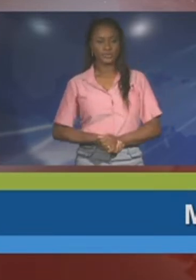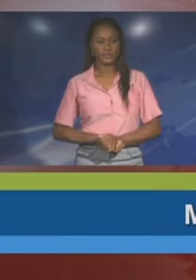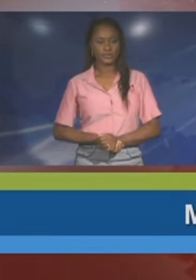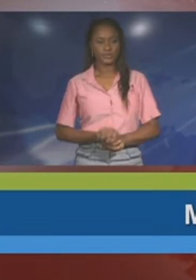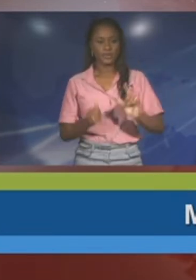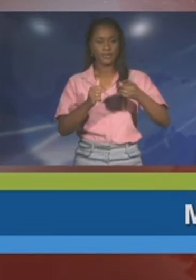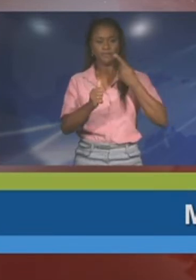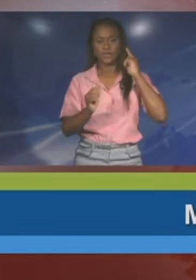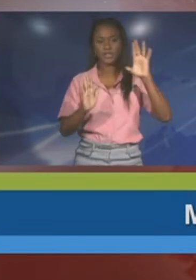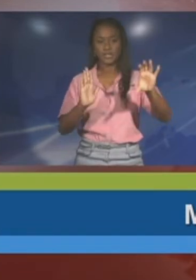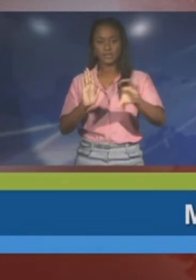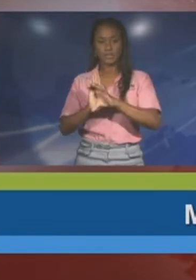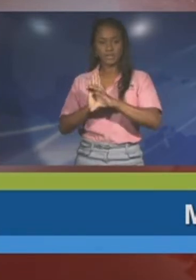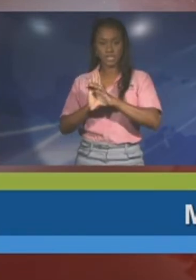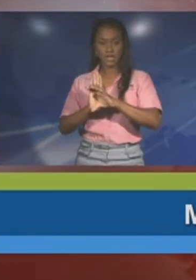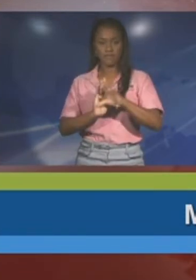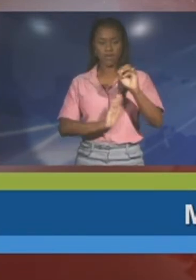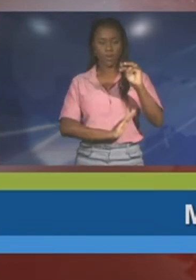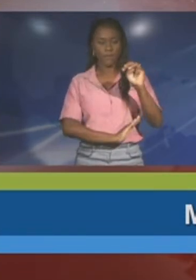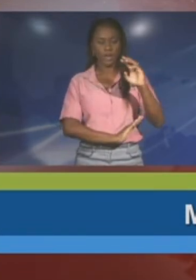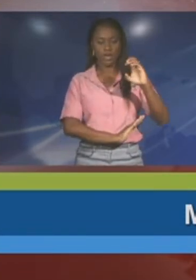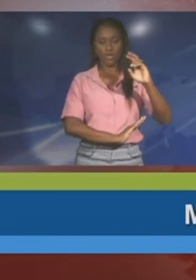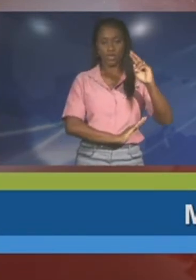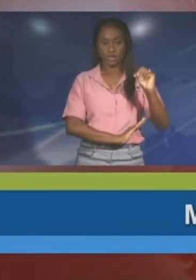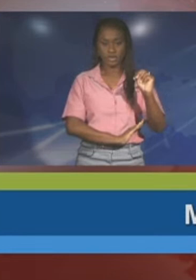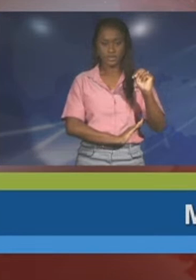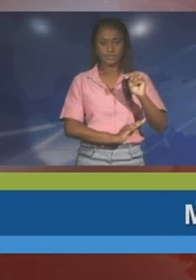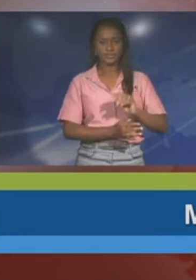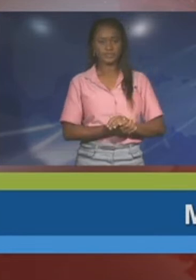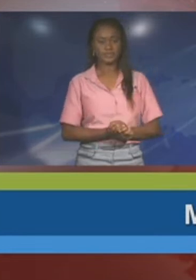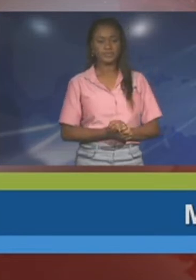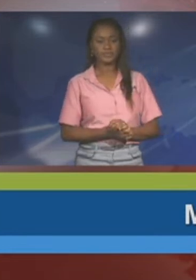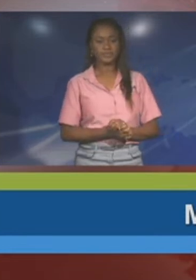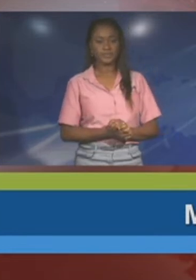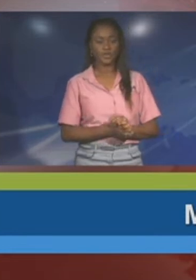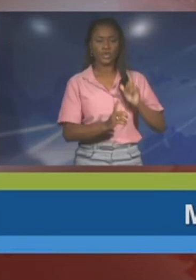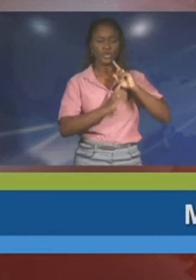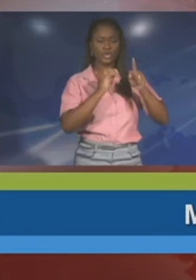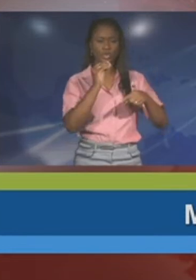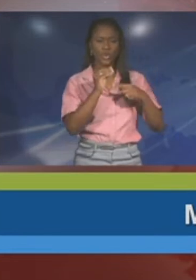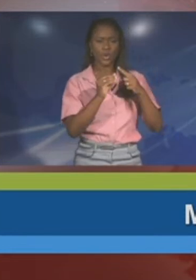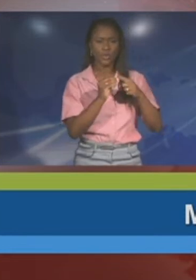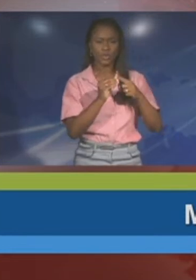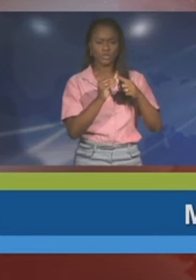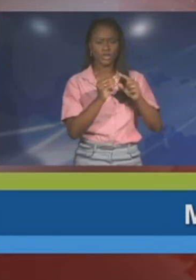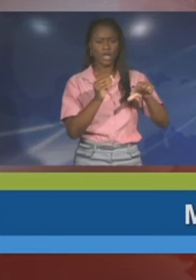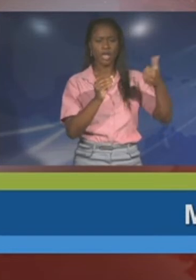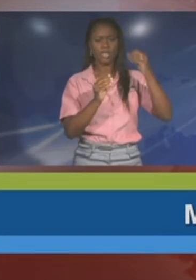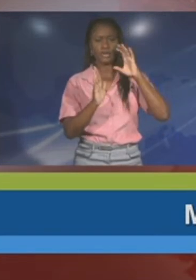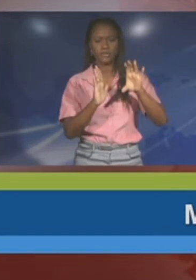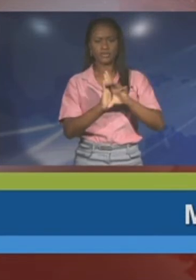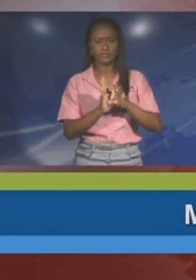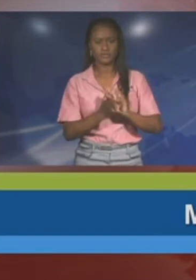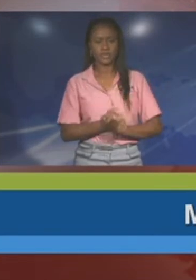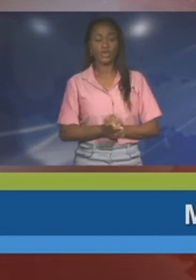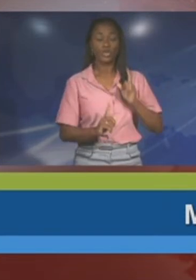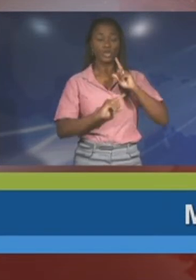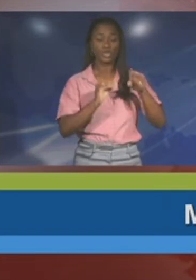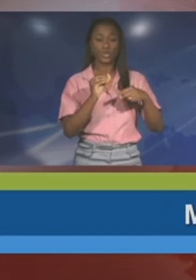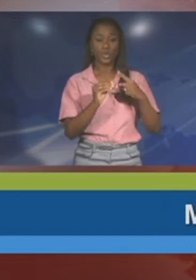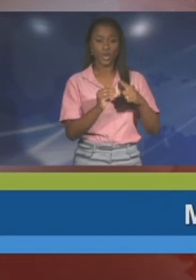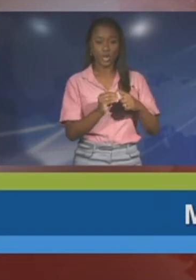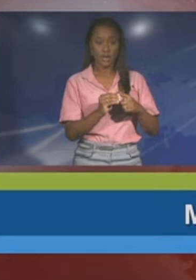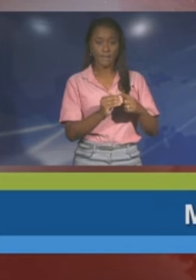first slide of the Omicron presentation, thanks. Right, so we're going to speak a little bit about, go forward, the Omicron variant